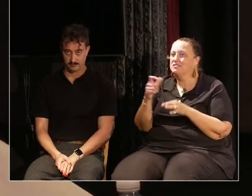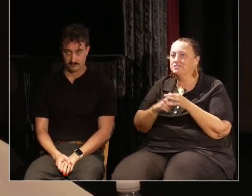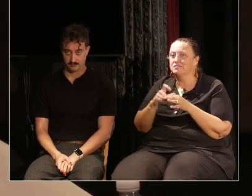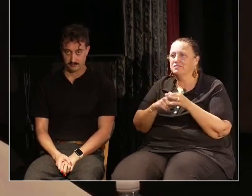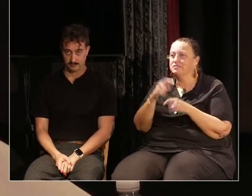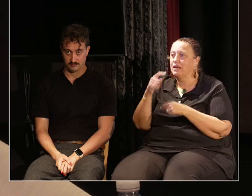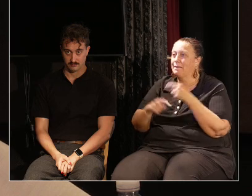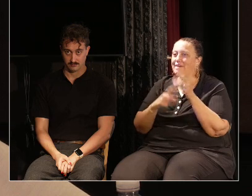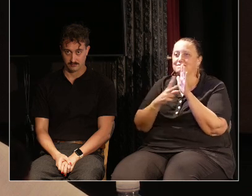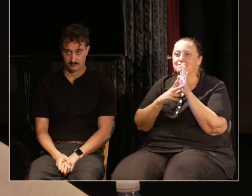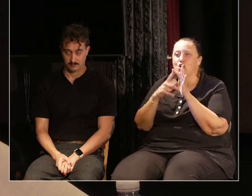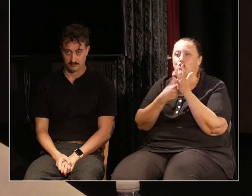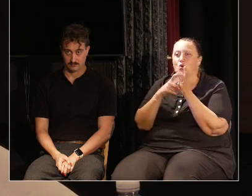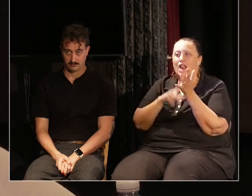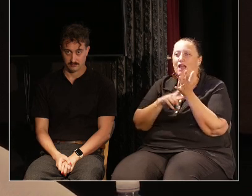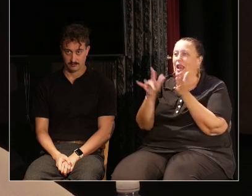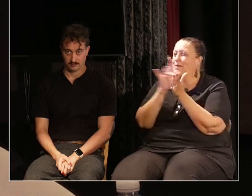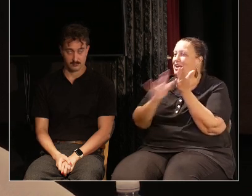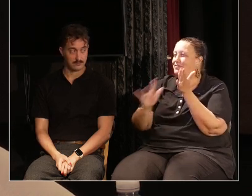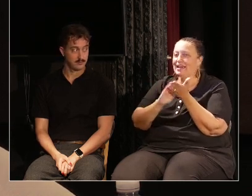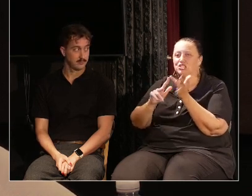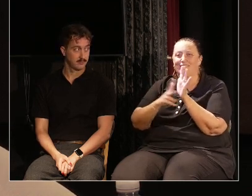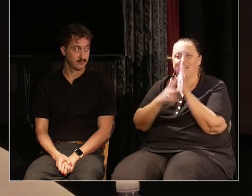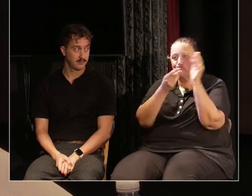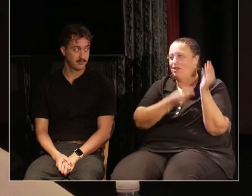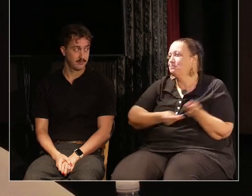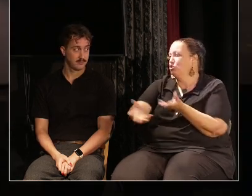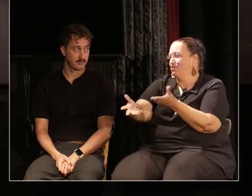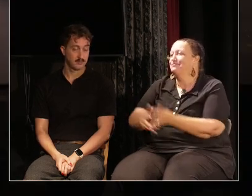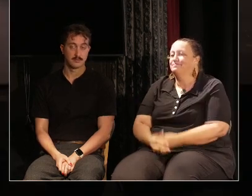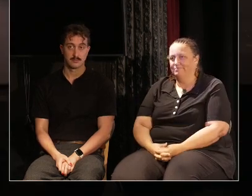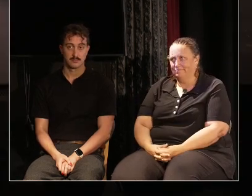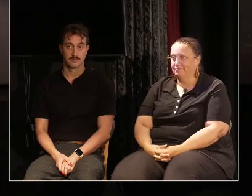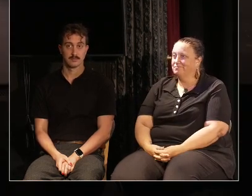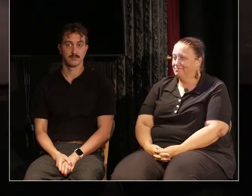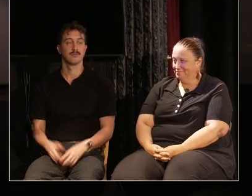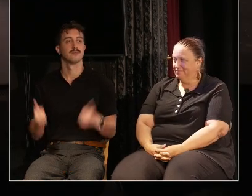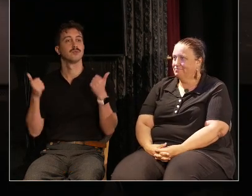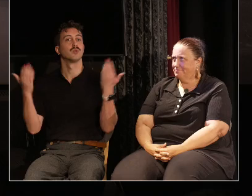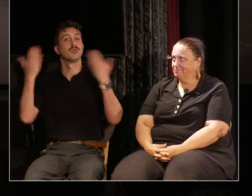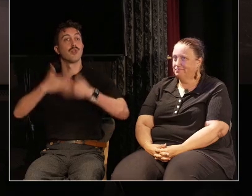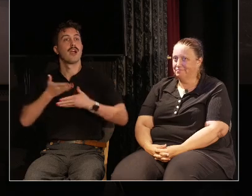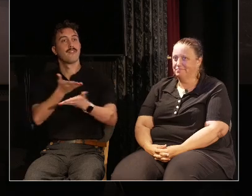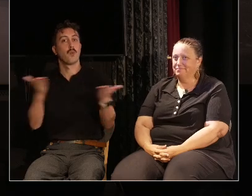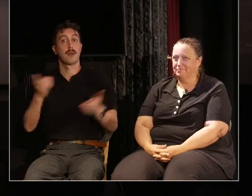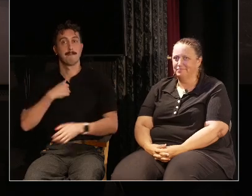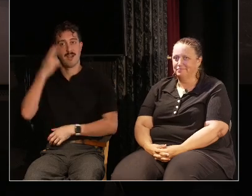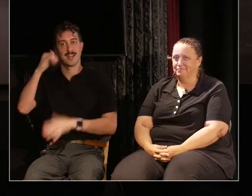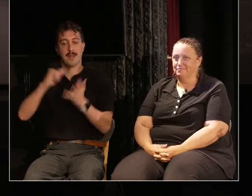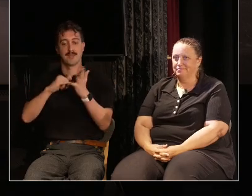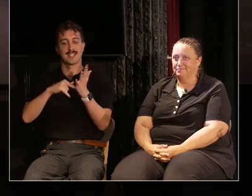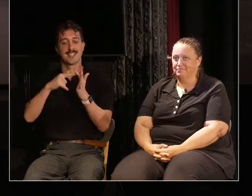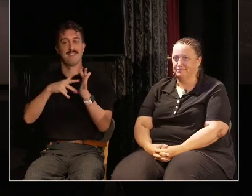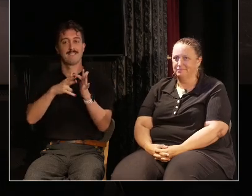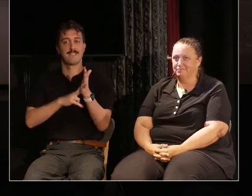is about the virtual elimination of HIV transmission. Good evening, everyone. I'm Stephen Spencer. I'm the Vice President of